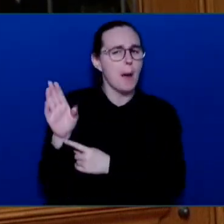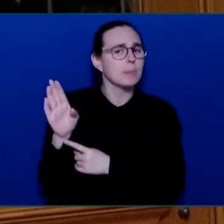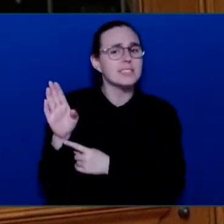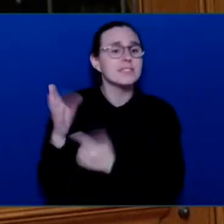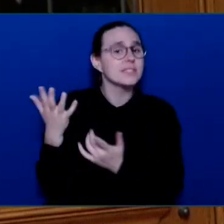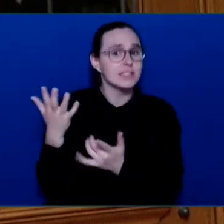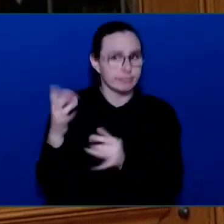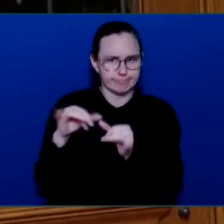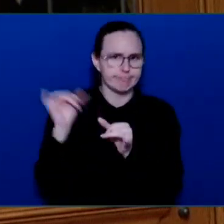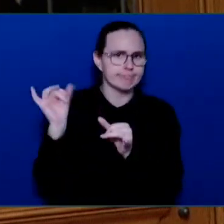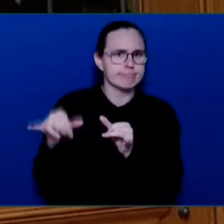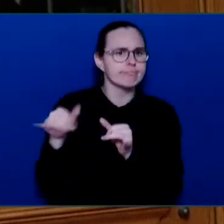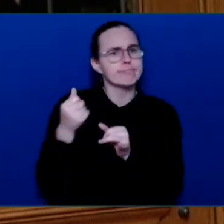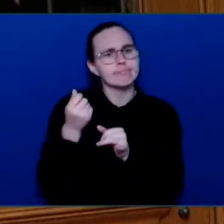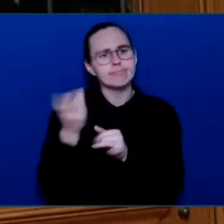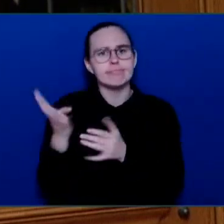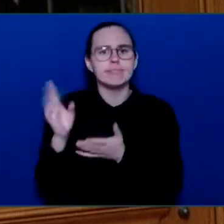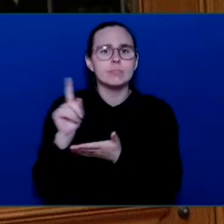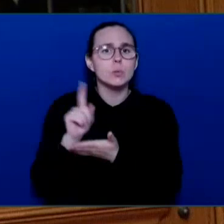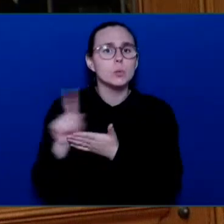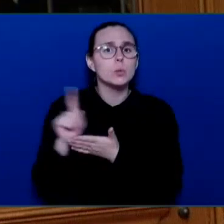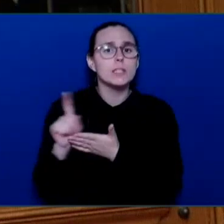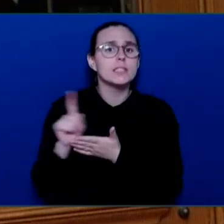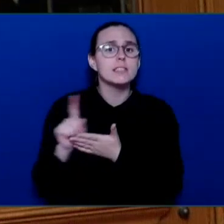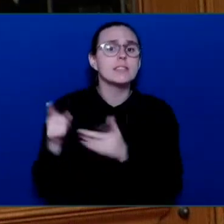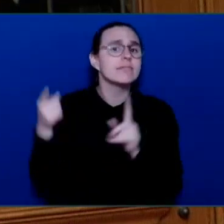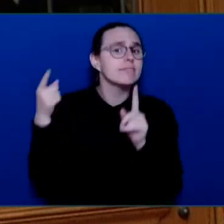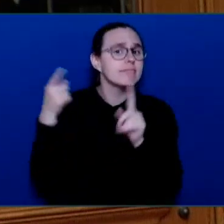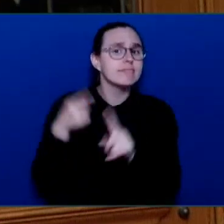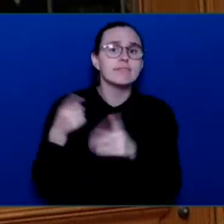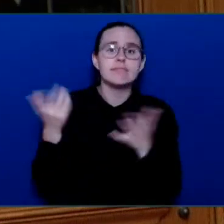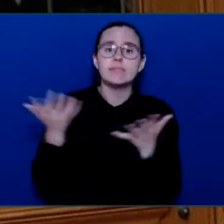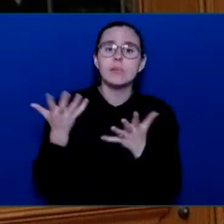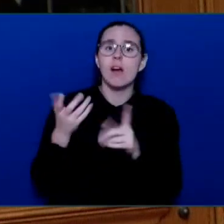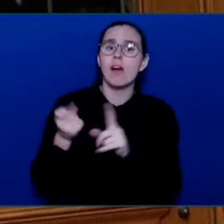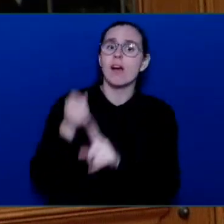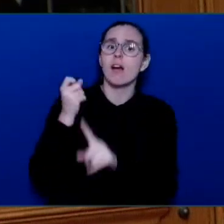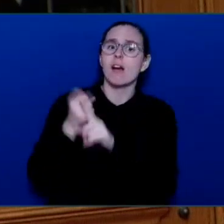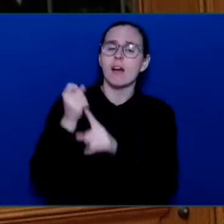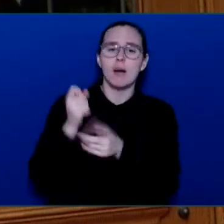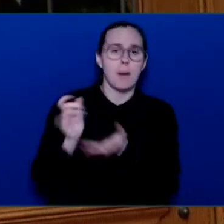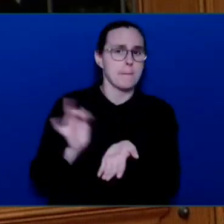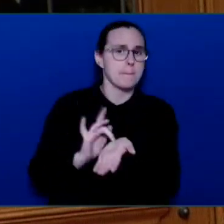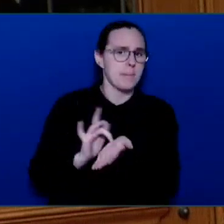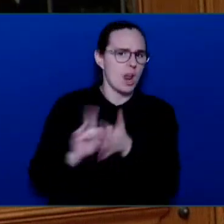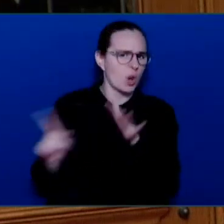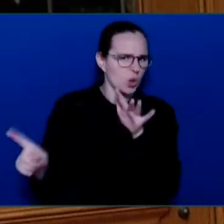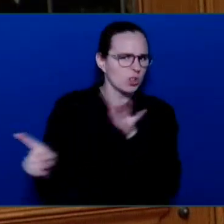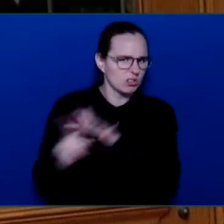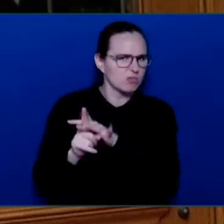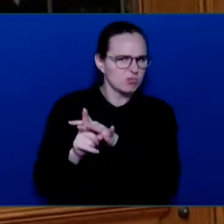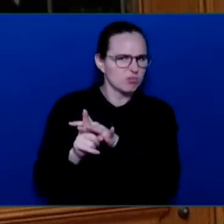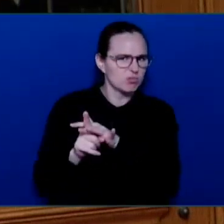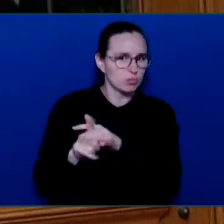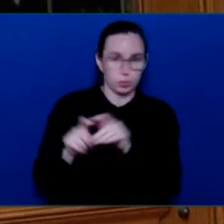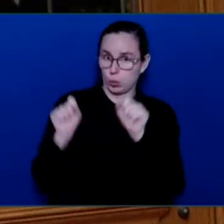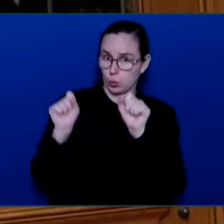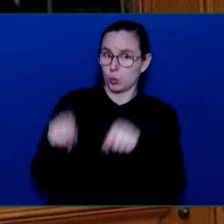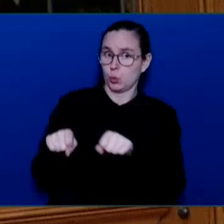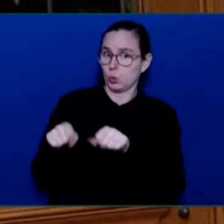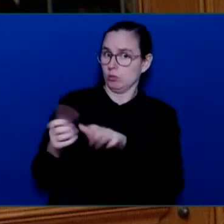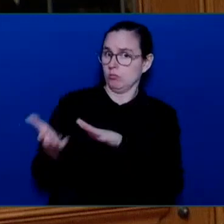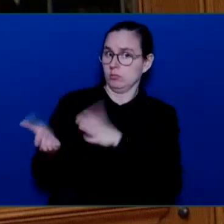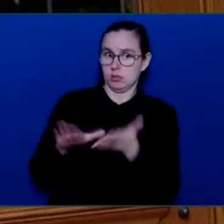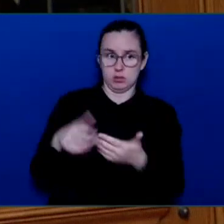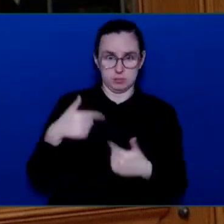to a sudden life-threatening medical issue. Like any father, I was deeply concerned, and I spent as much time as